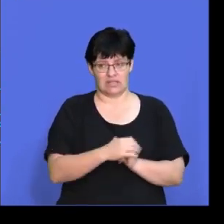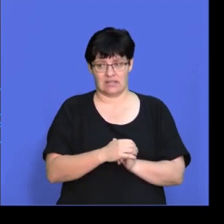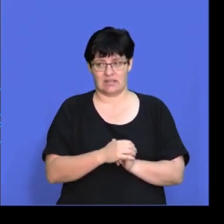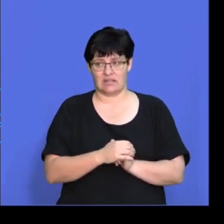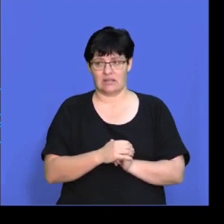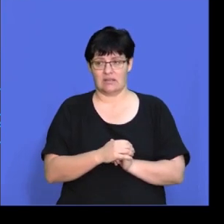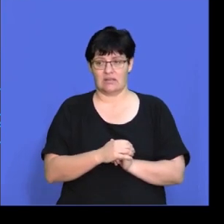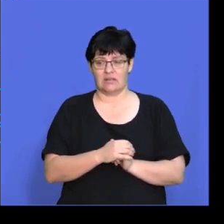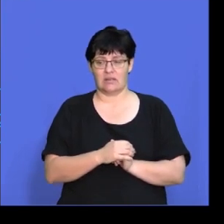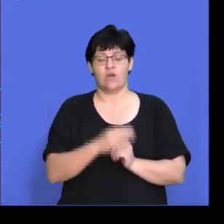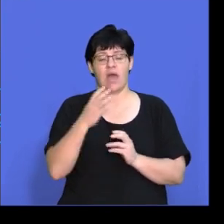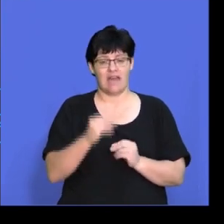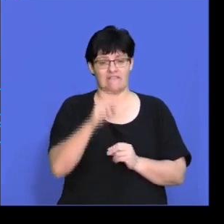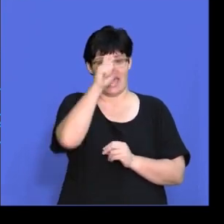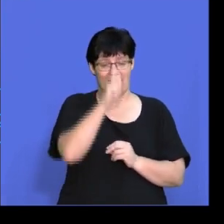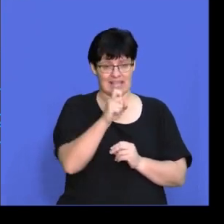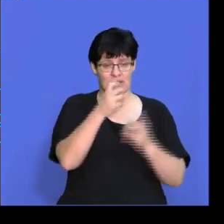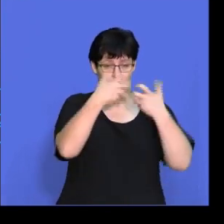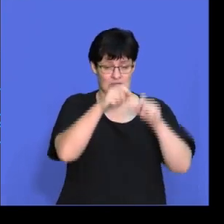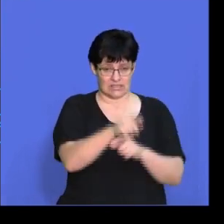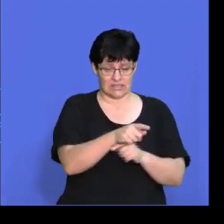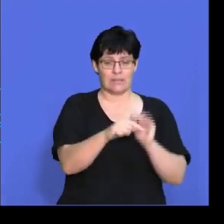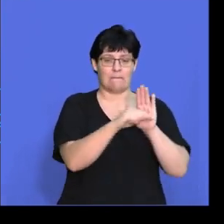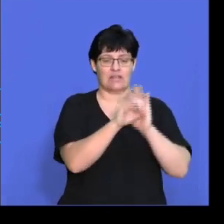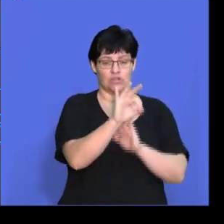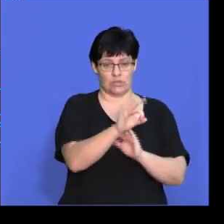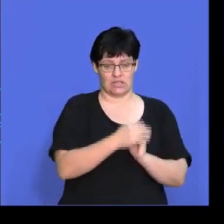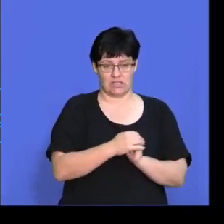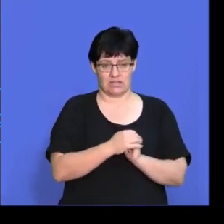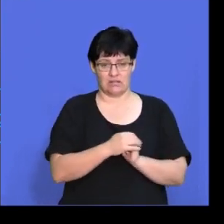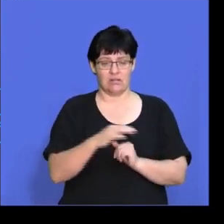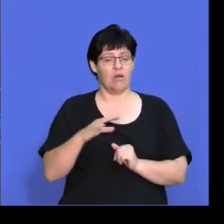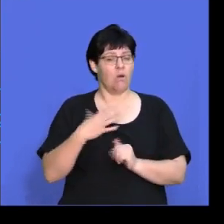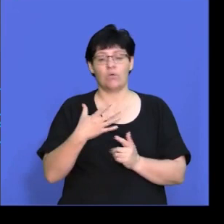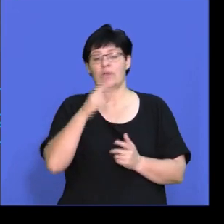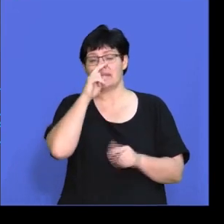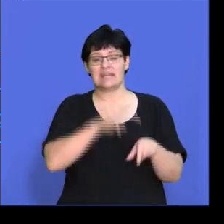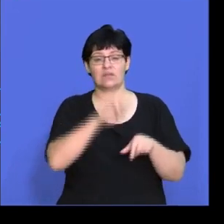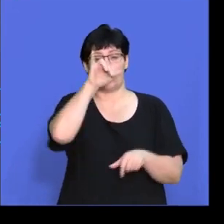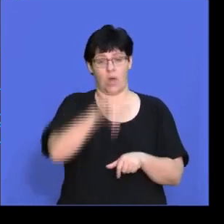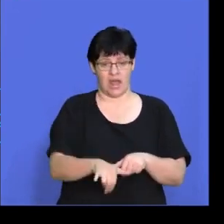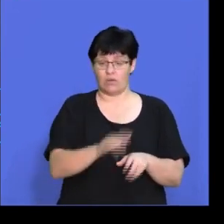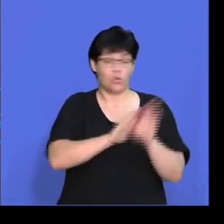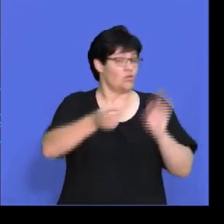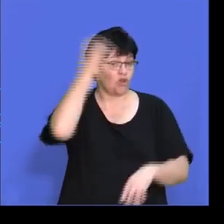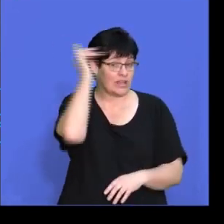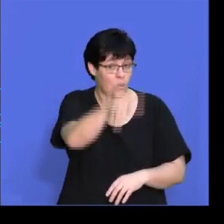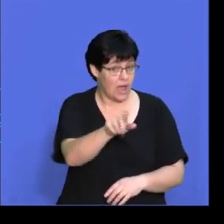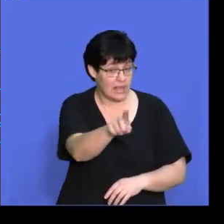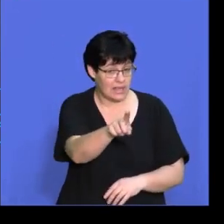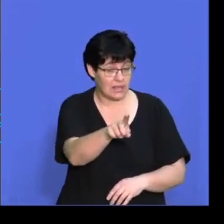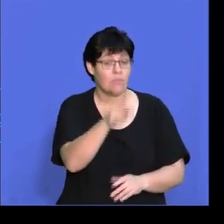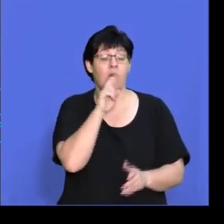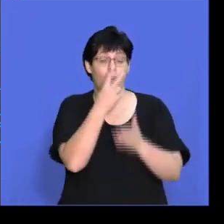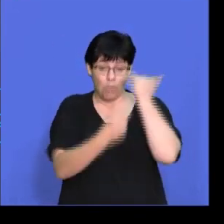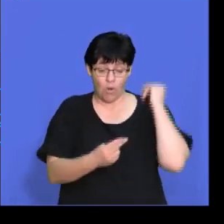3. Okay, so we have the x-coordinate of this point is minus 3. All we need is the y-coordinate. Don't forget the y-coordinate.